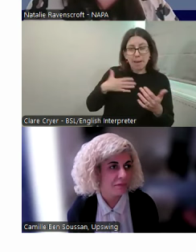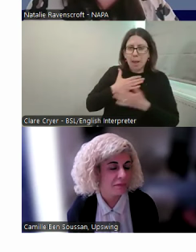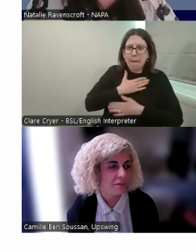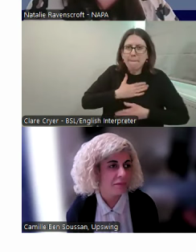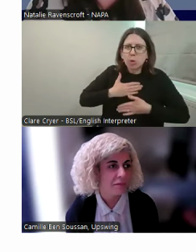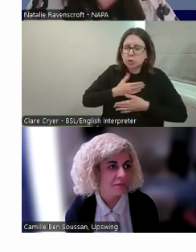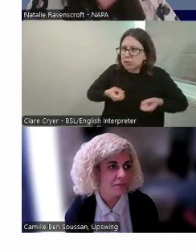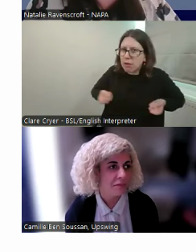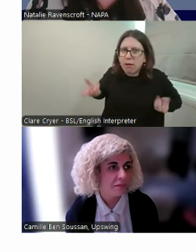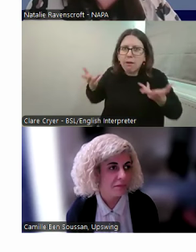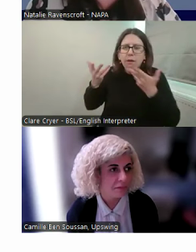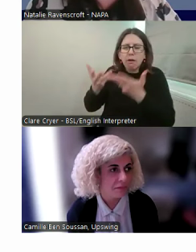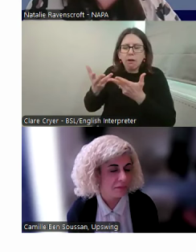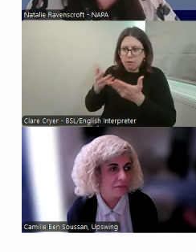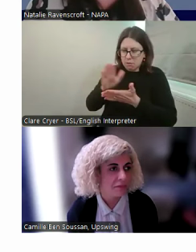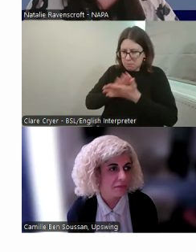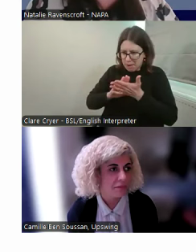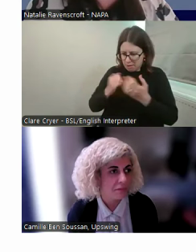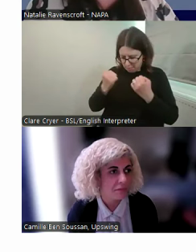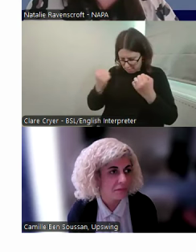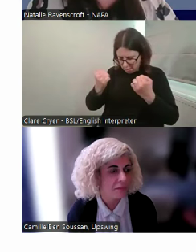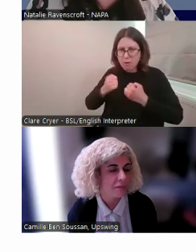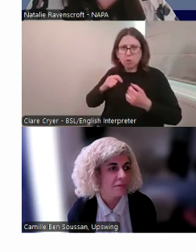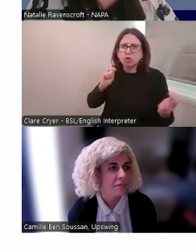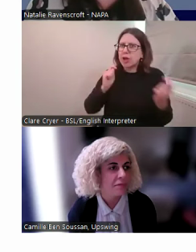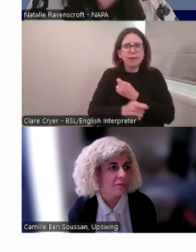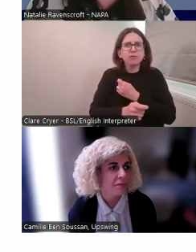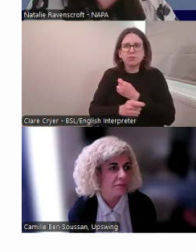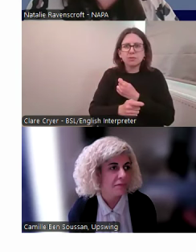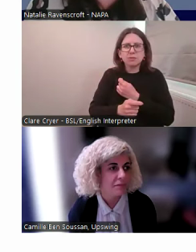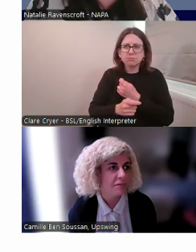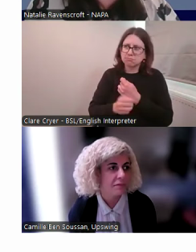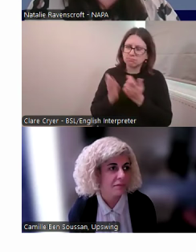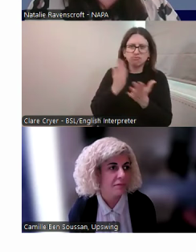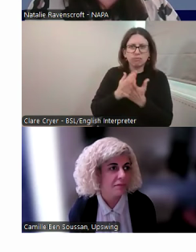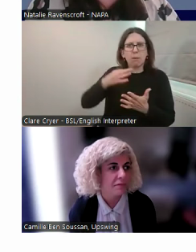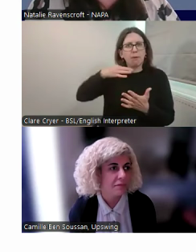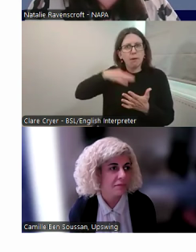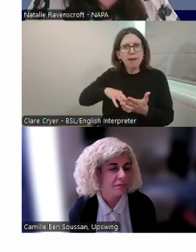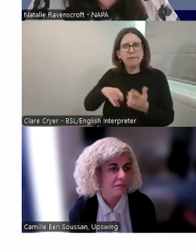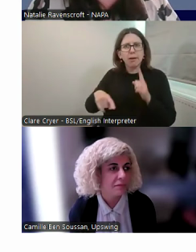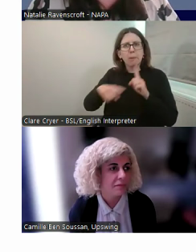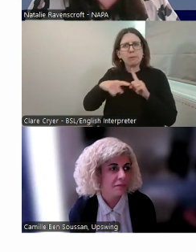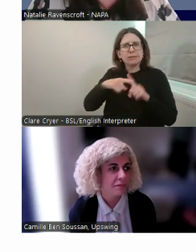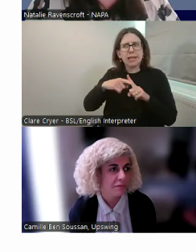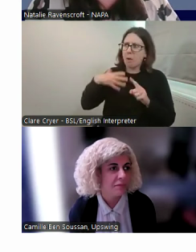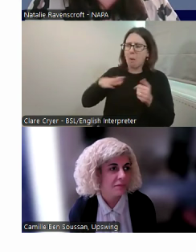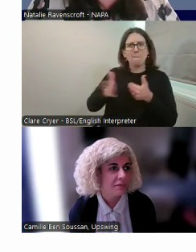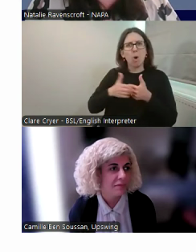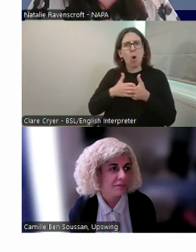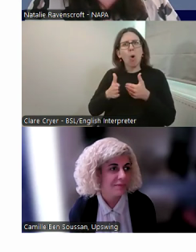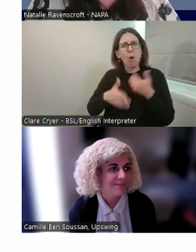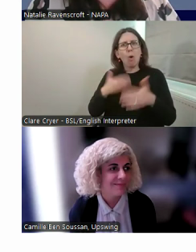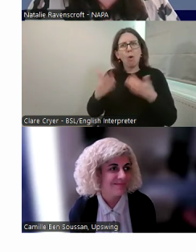people, and many were just absolutely transformed by working in care homes and just wanted to do more and more of it.